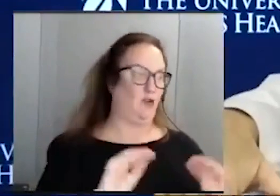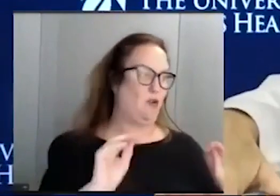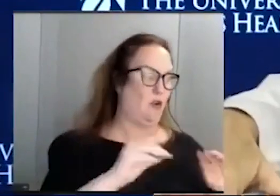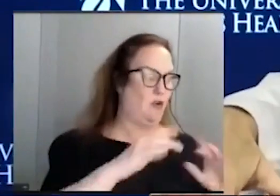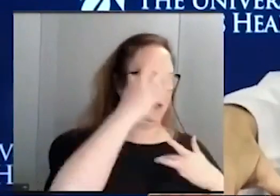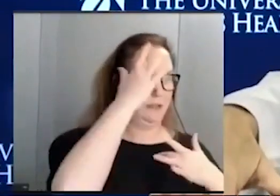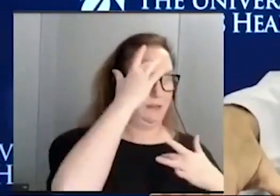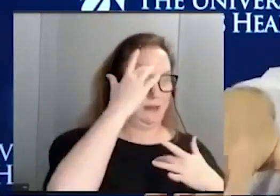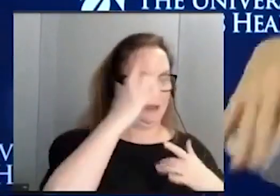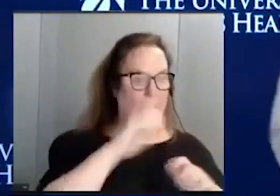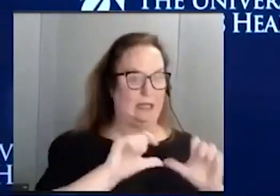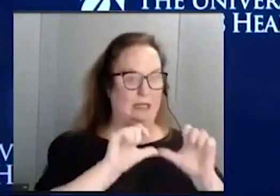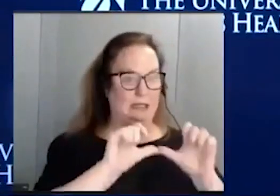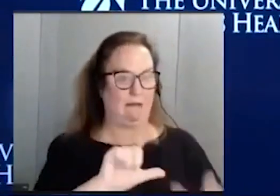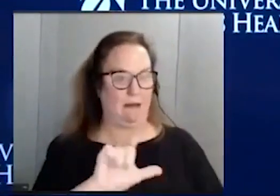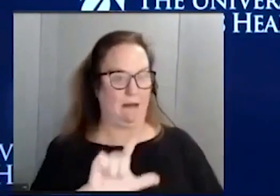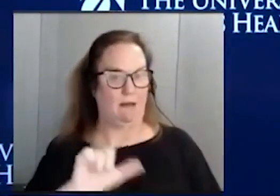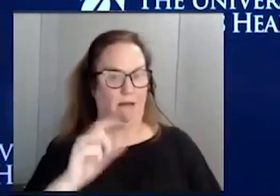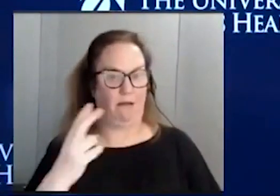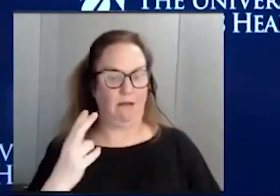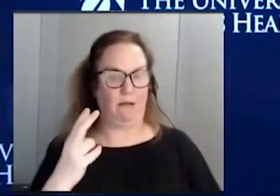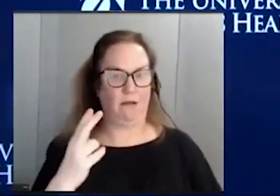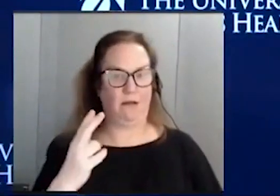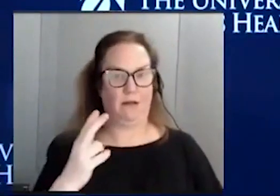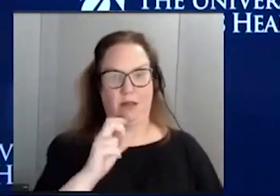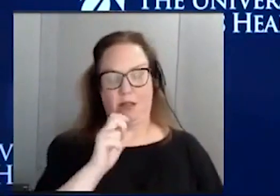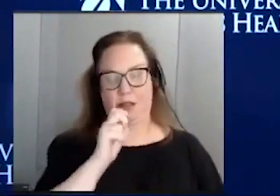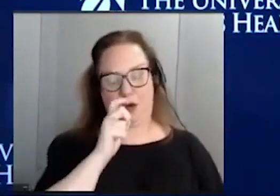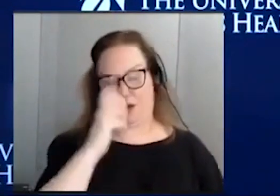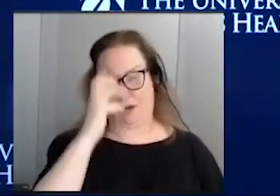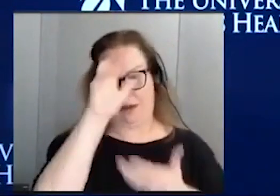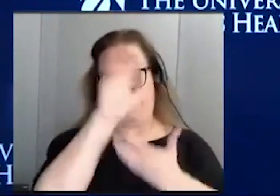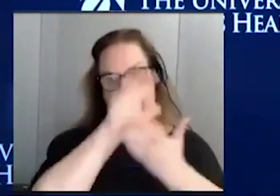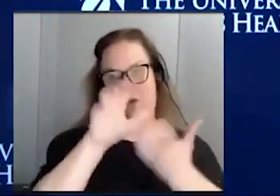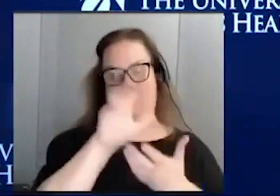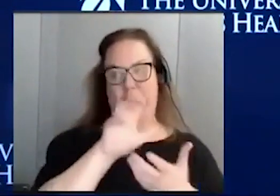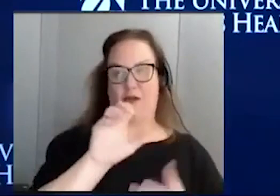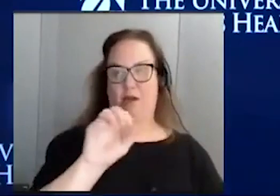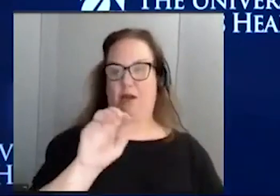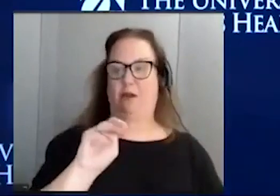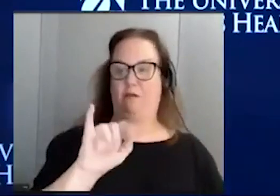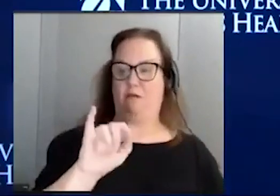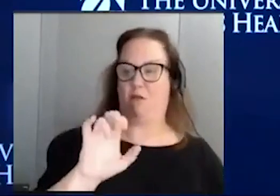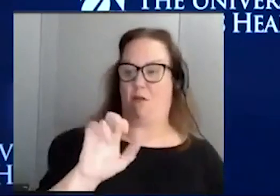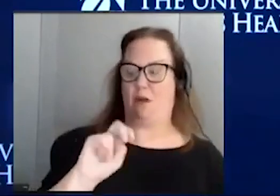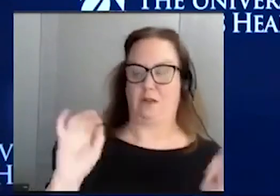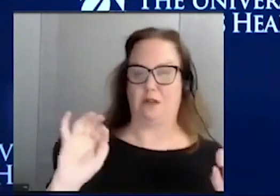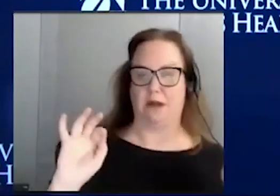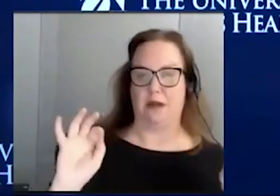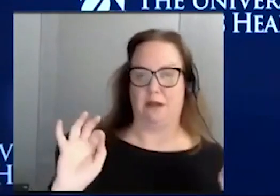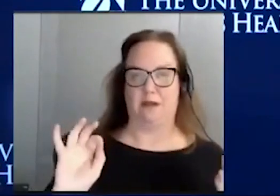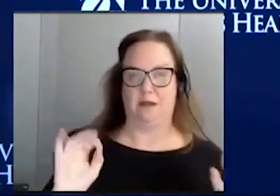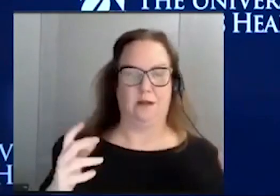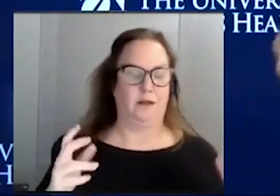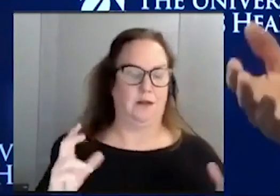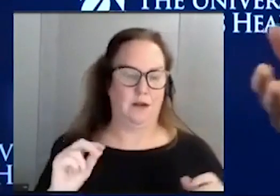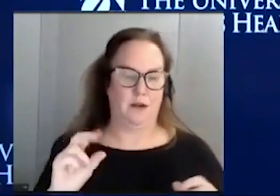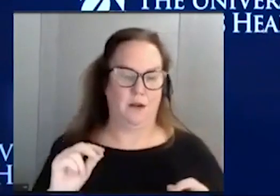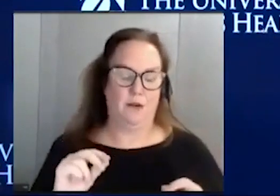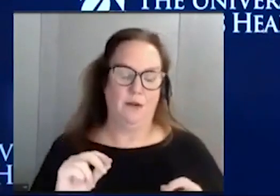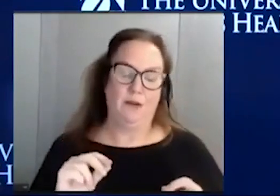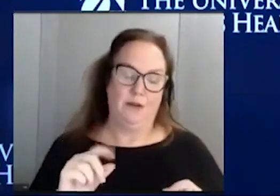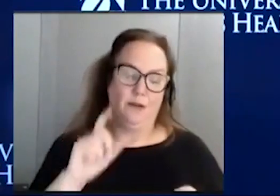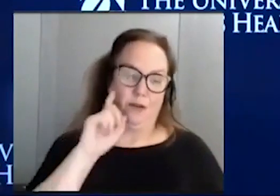get the long haul syndrome. So don't get deluded by the idea that I should go get Omicron because it's so mild and I'll have all this immunity, because you could end up like